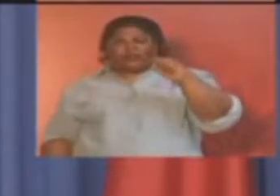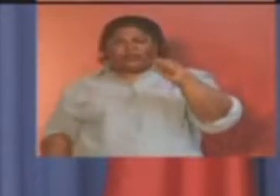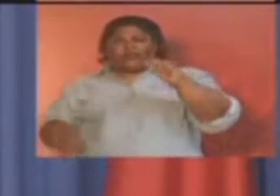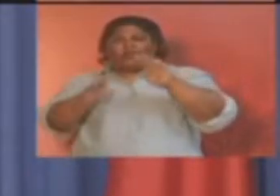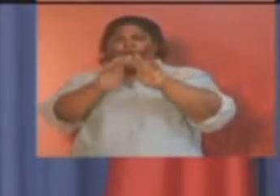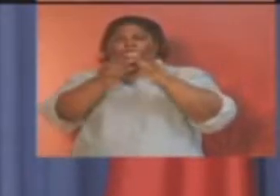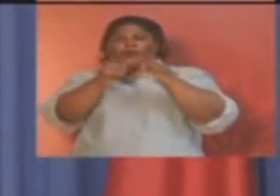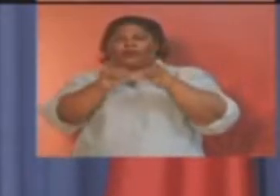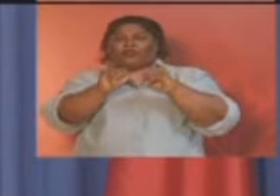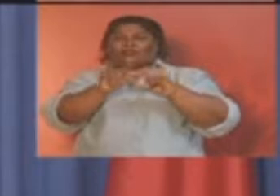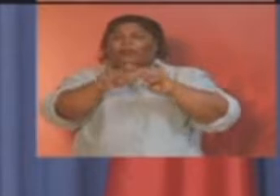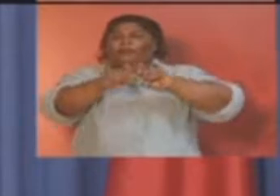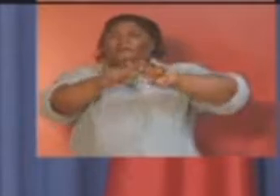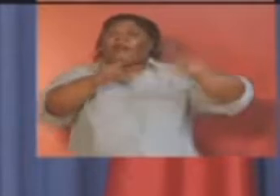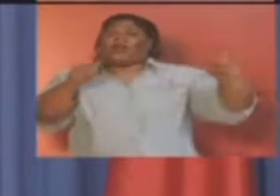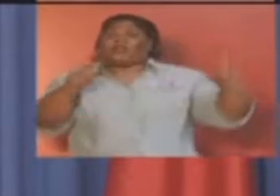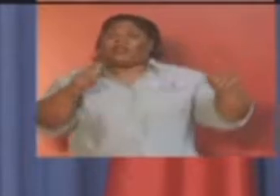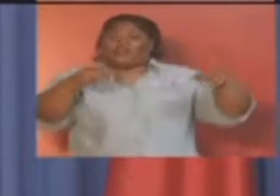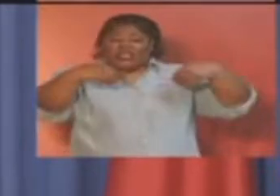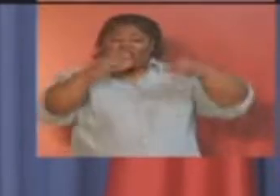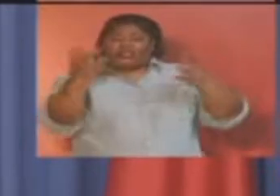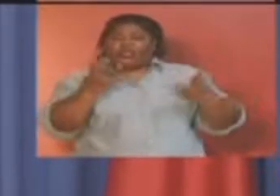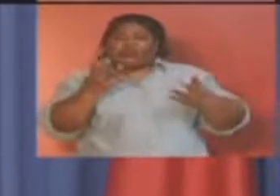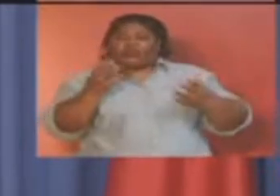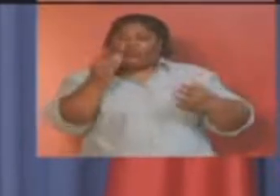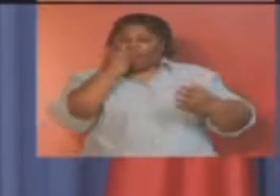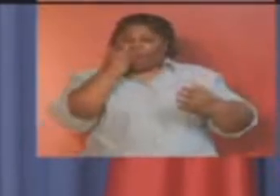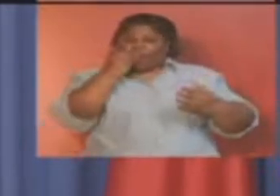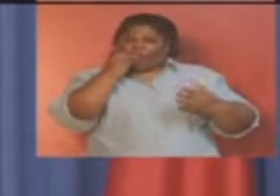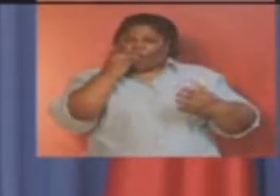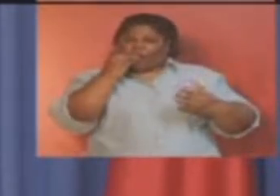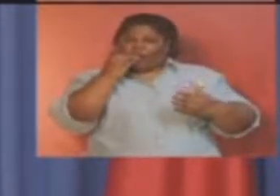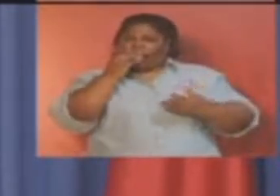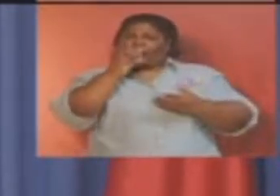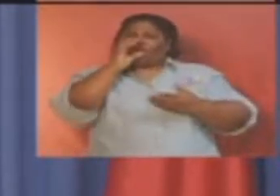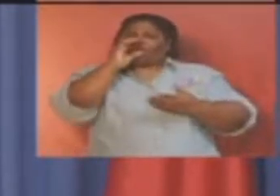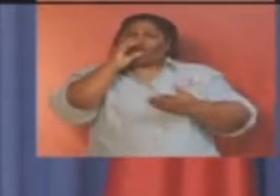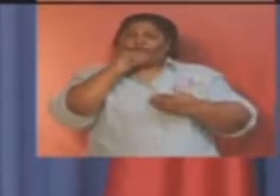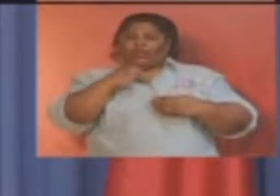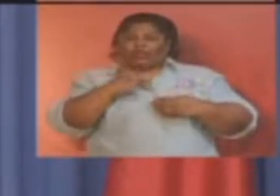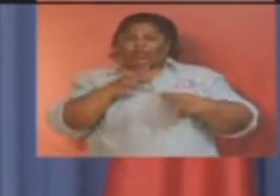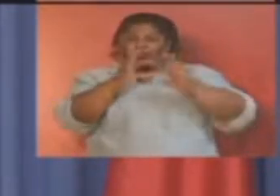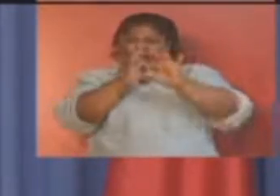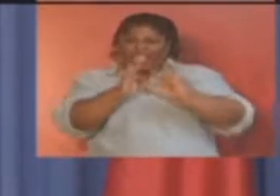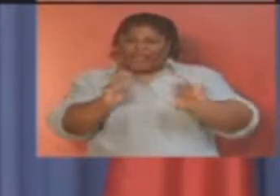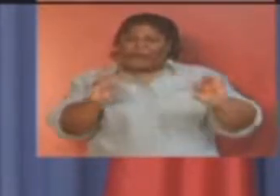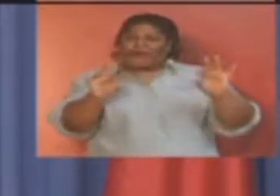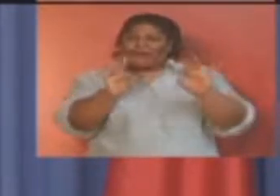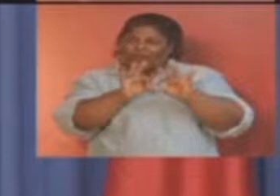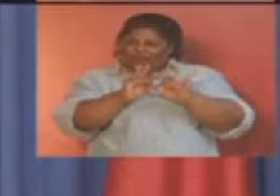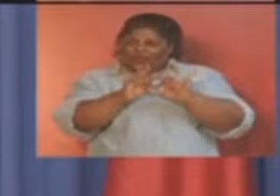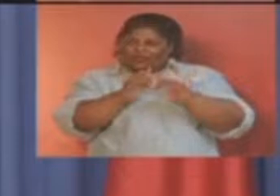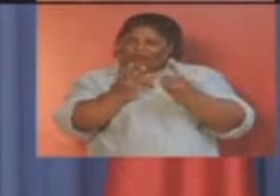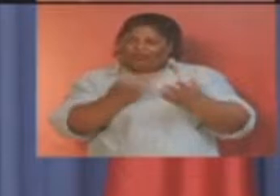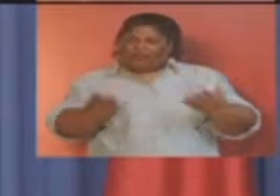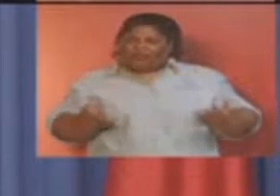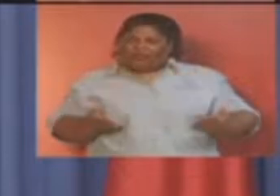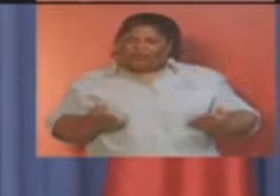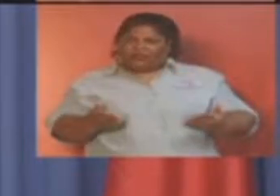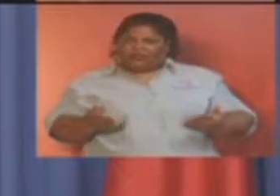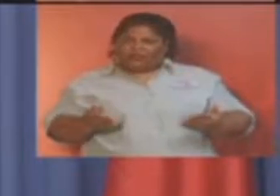items and the food and essential services items. We're asking them to work along with us because it's for the safety of persons, and